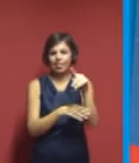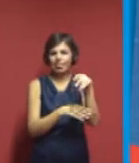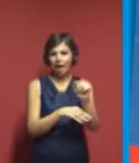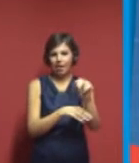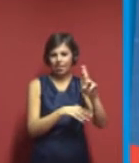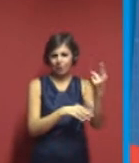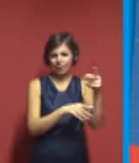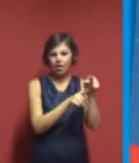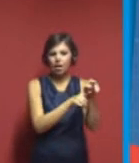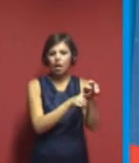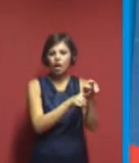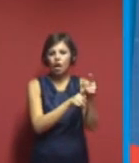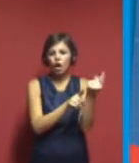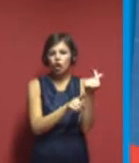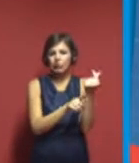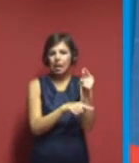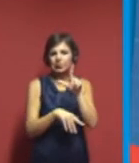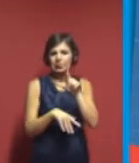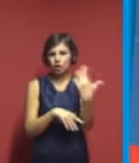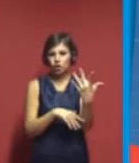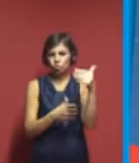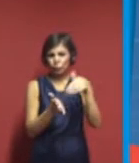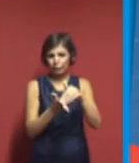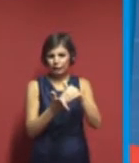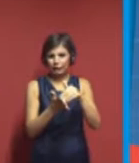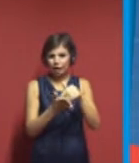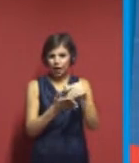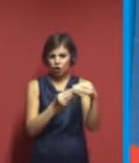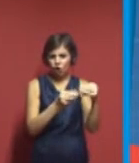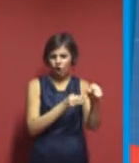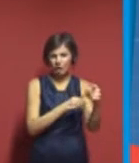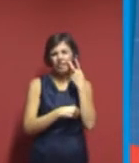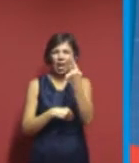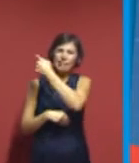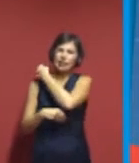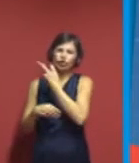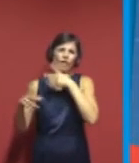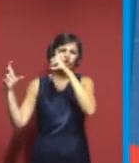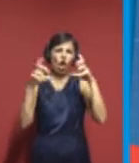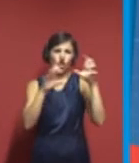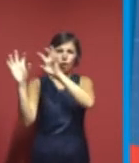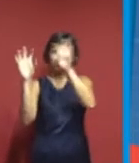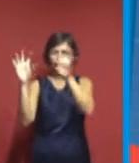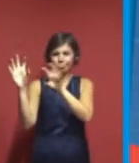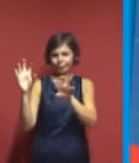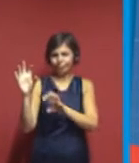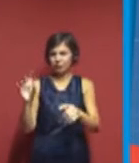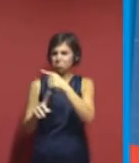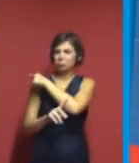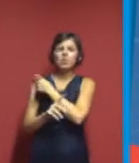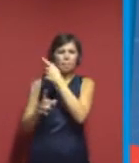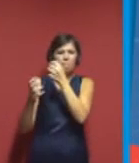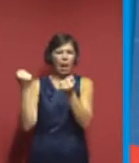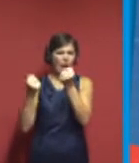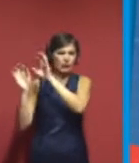that many other self-driving cars, like Volkswagen, like BMW, like Ford, like General Motors, like Google self-driving car, are using the